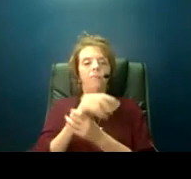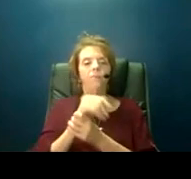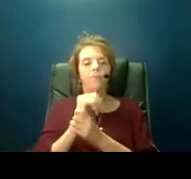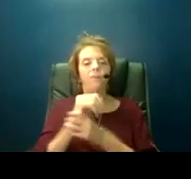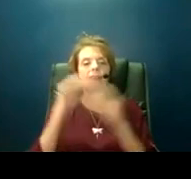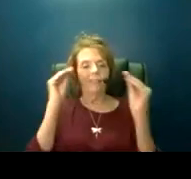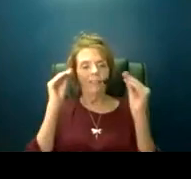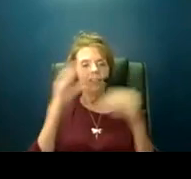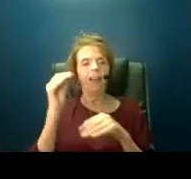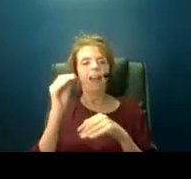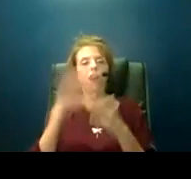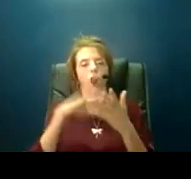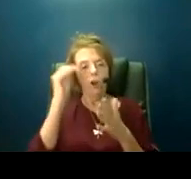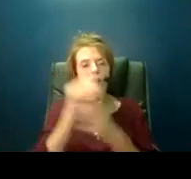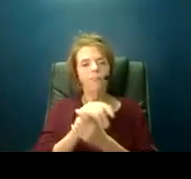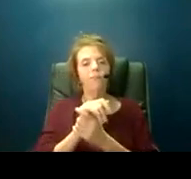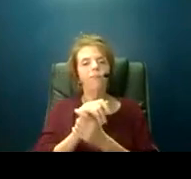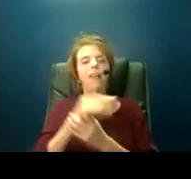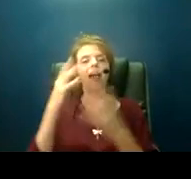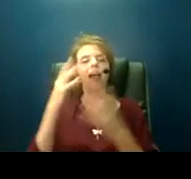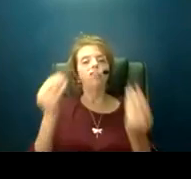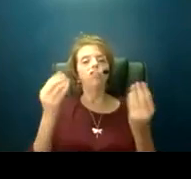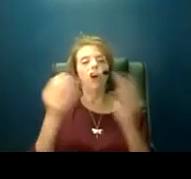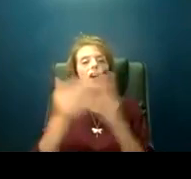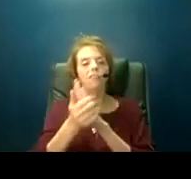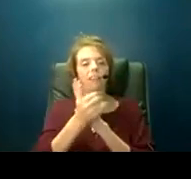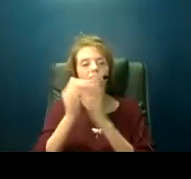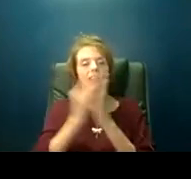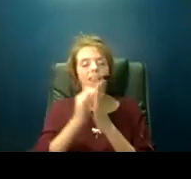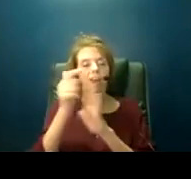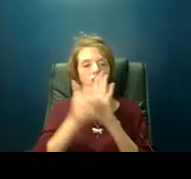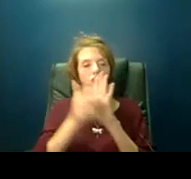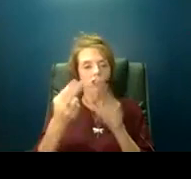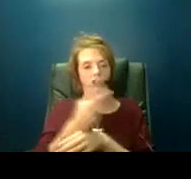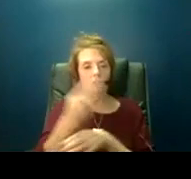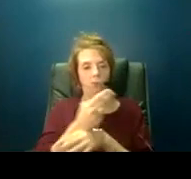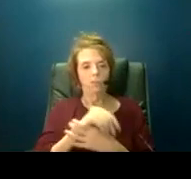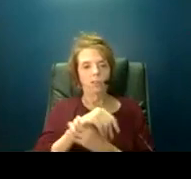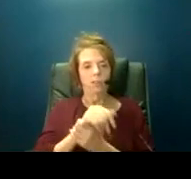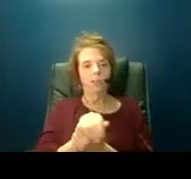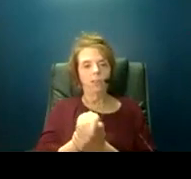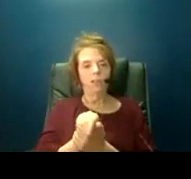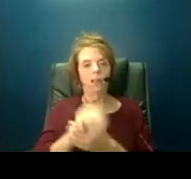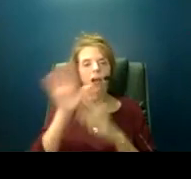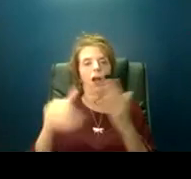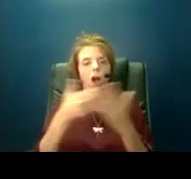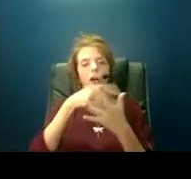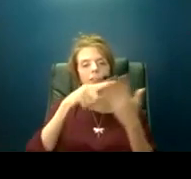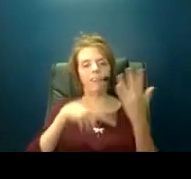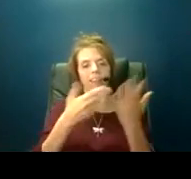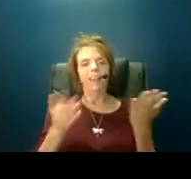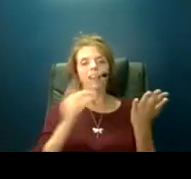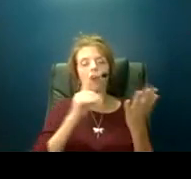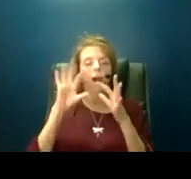teaching and learning in that sector, and the soft skills that attorneys use. All these things are relevant, but